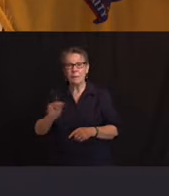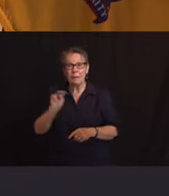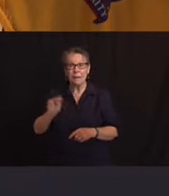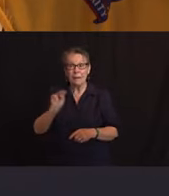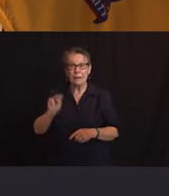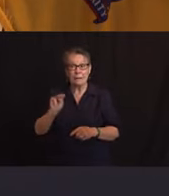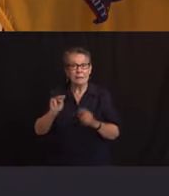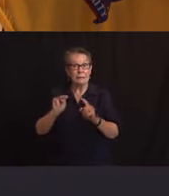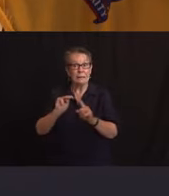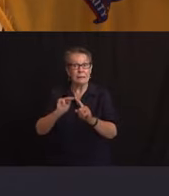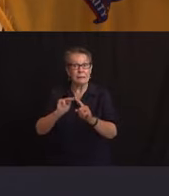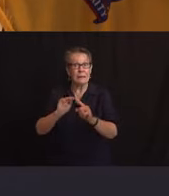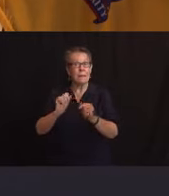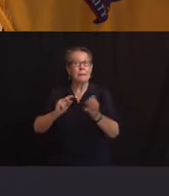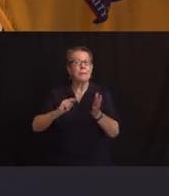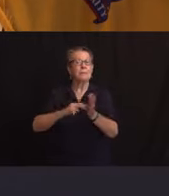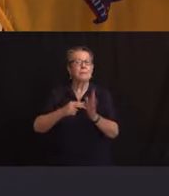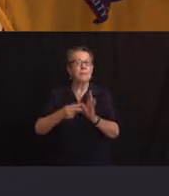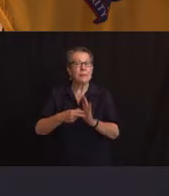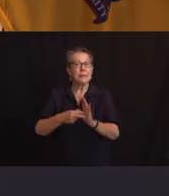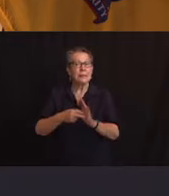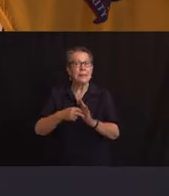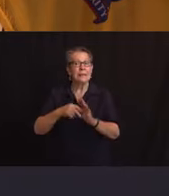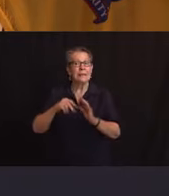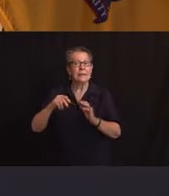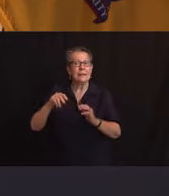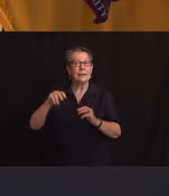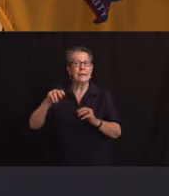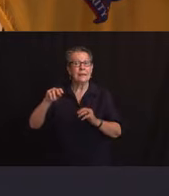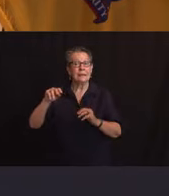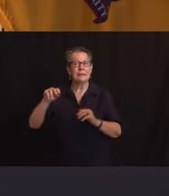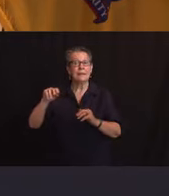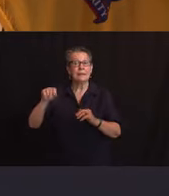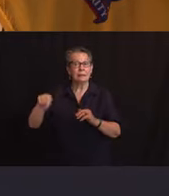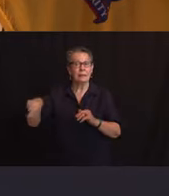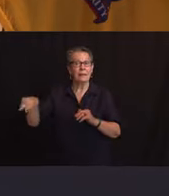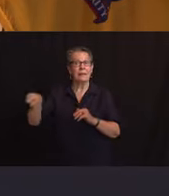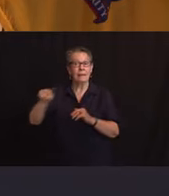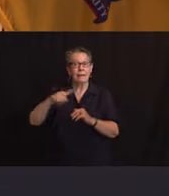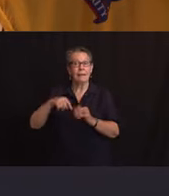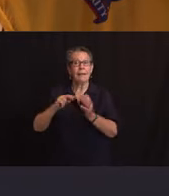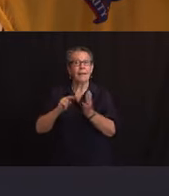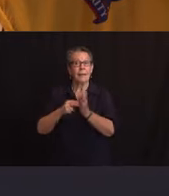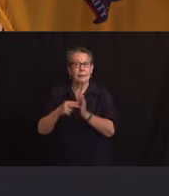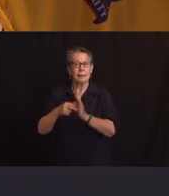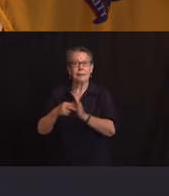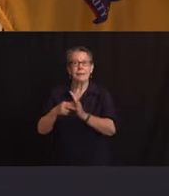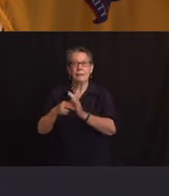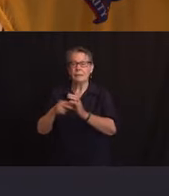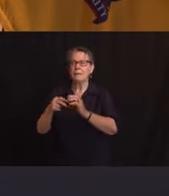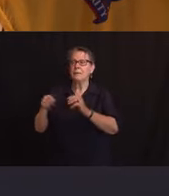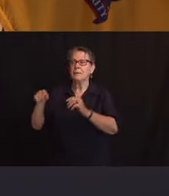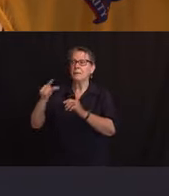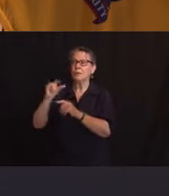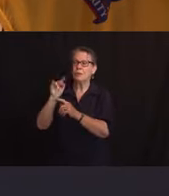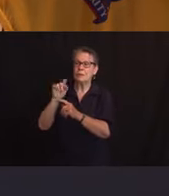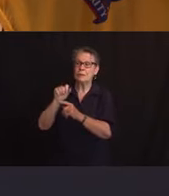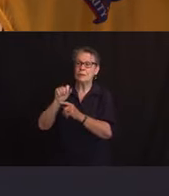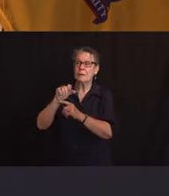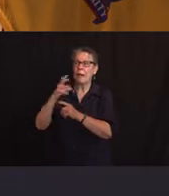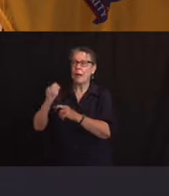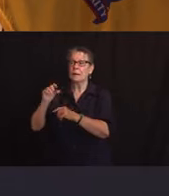likelihood that the Jets and Giants games can sell a lot more tickets, and that's what our hope is, to put a fine point